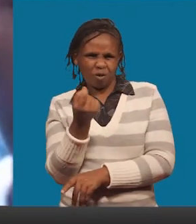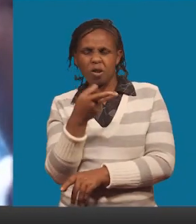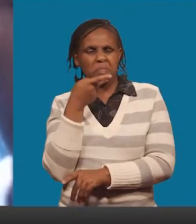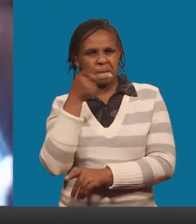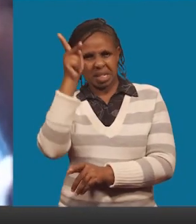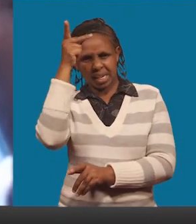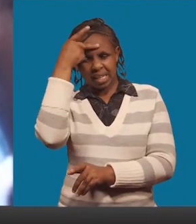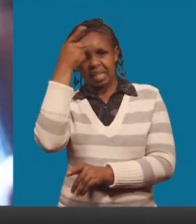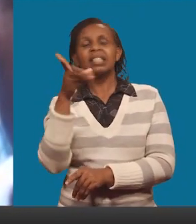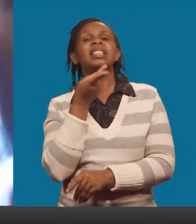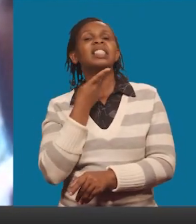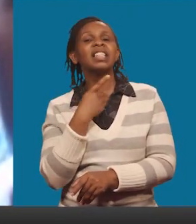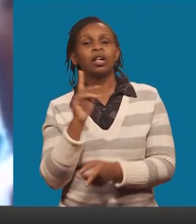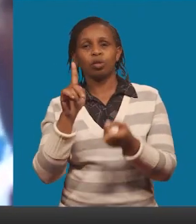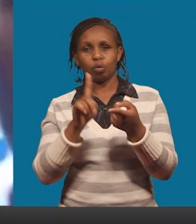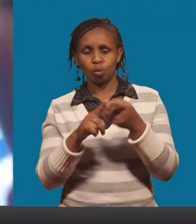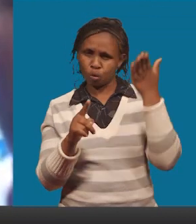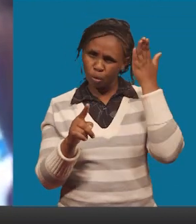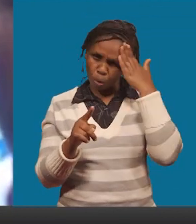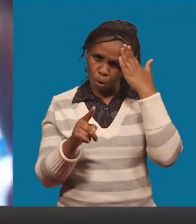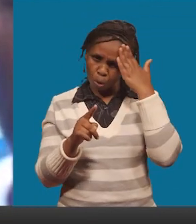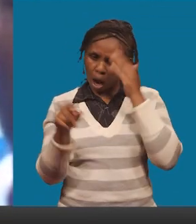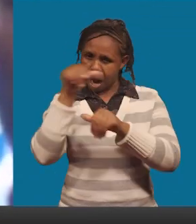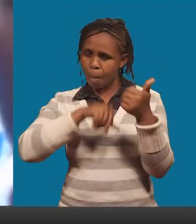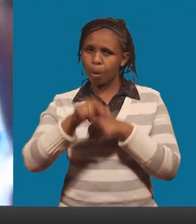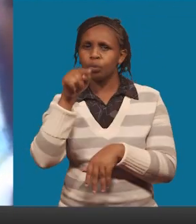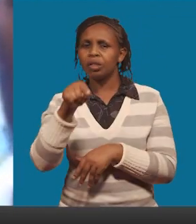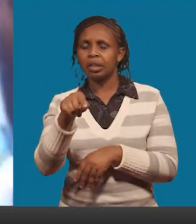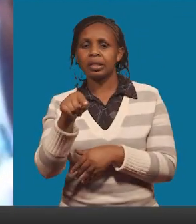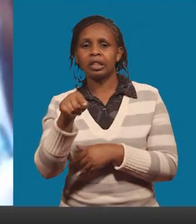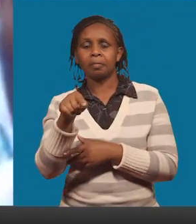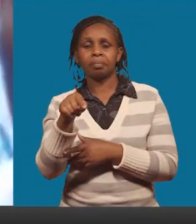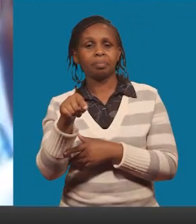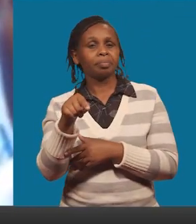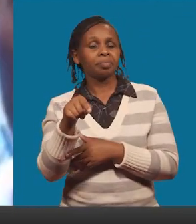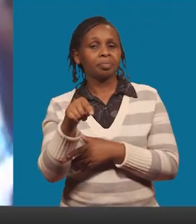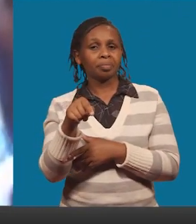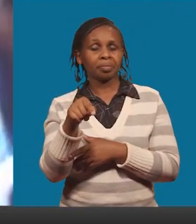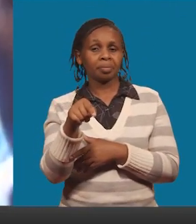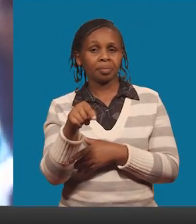So very few parents, even society, they know what autism is. Now,